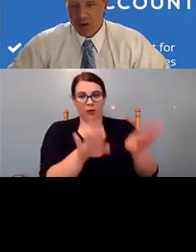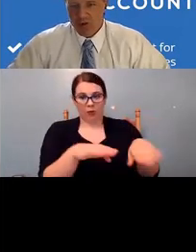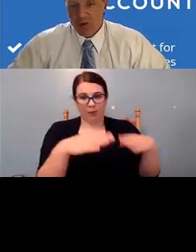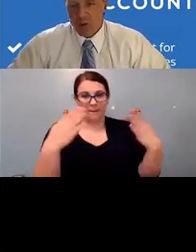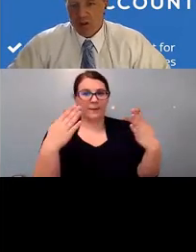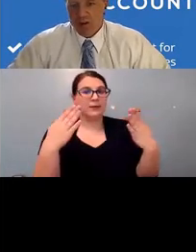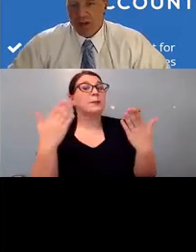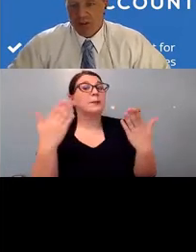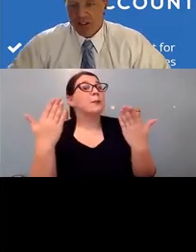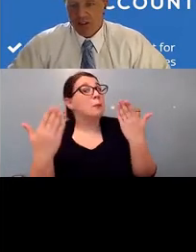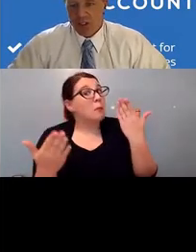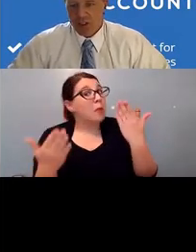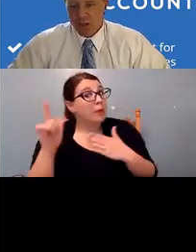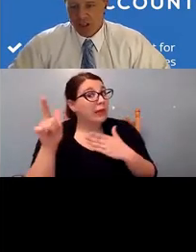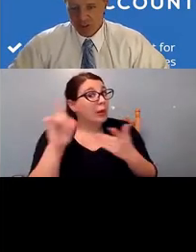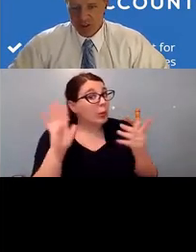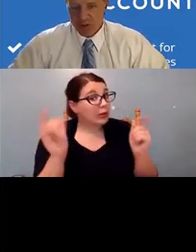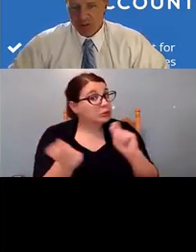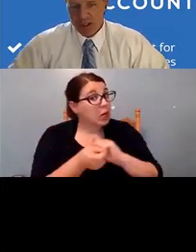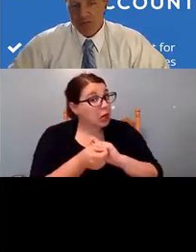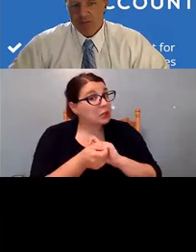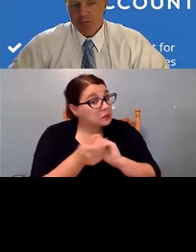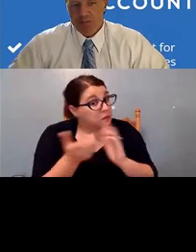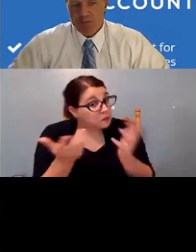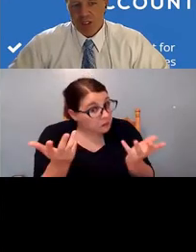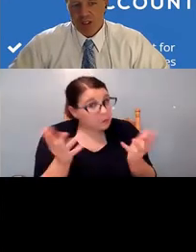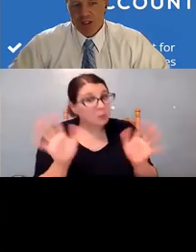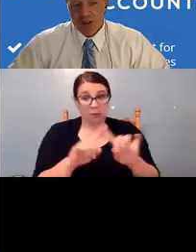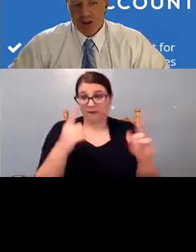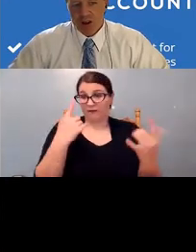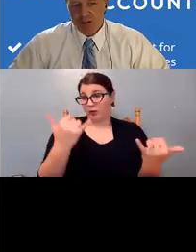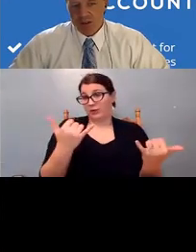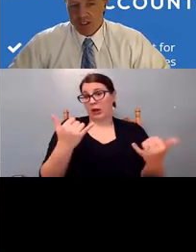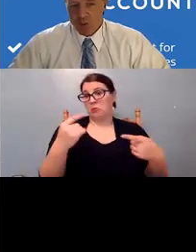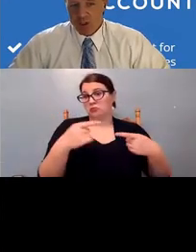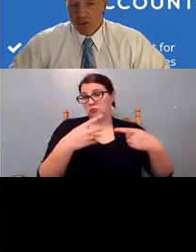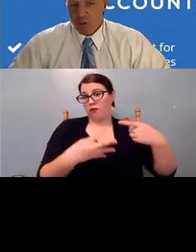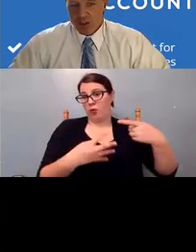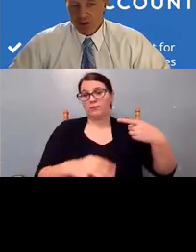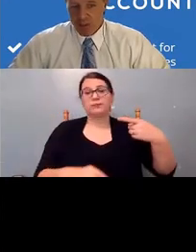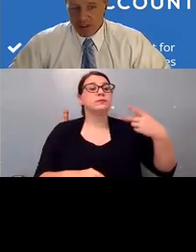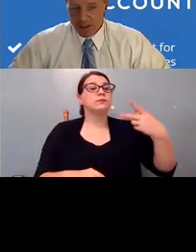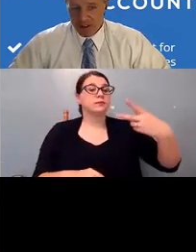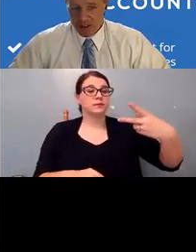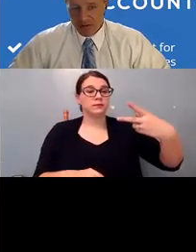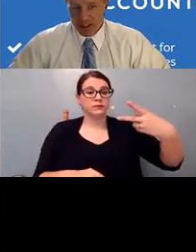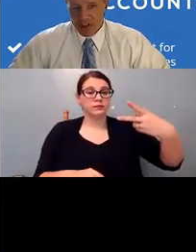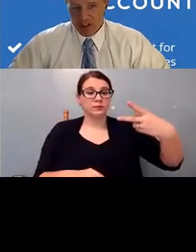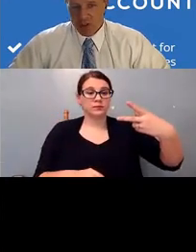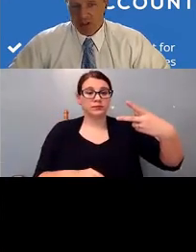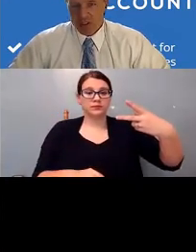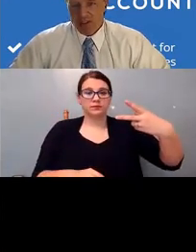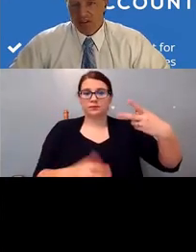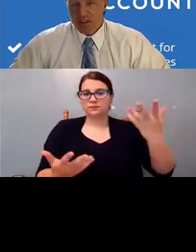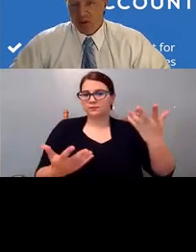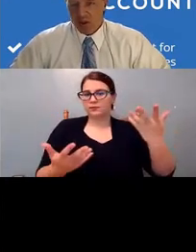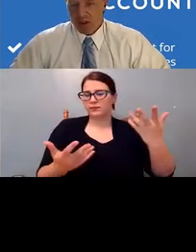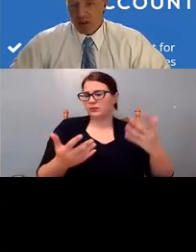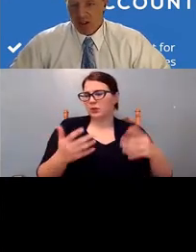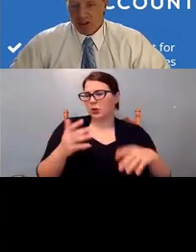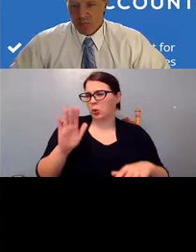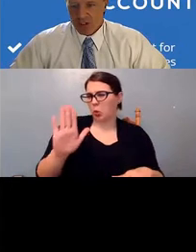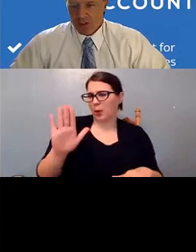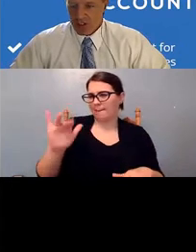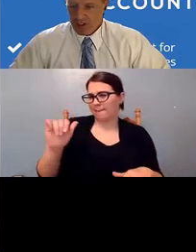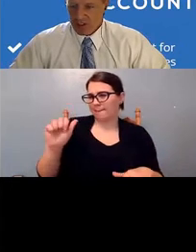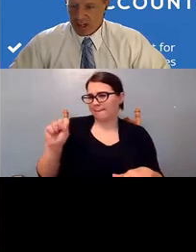possibility going forward of having some expansion to that. Next one is, what is the basis of eligibility? If you were